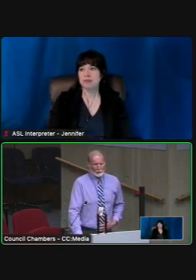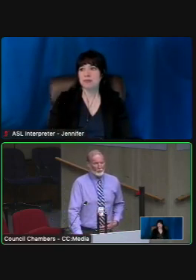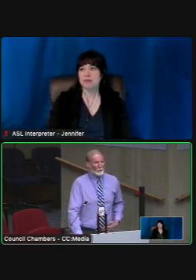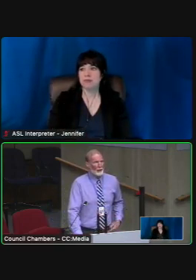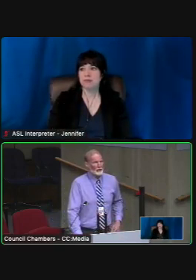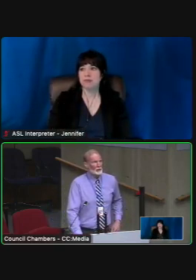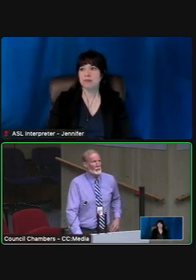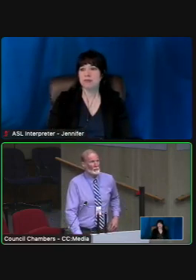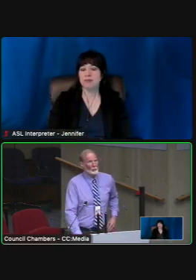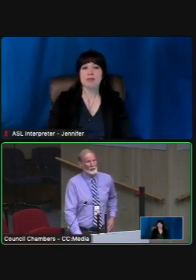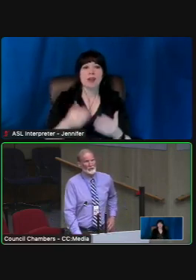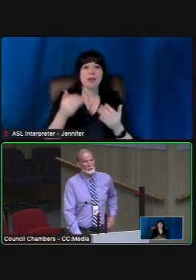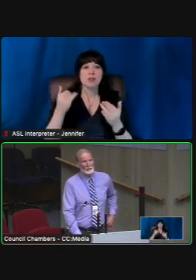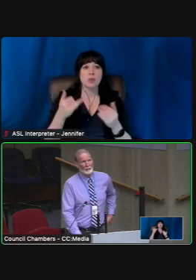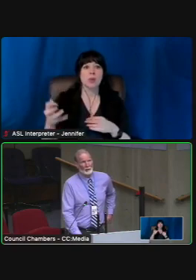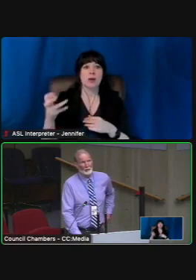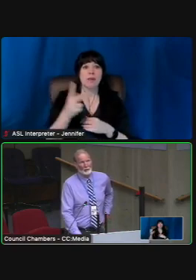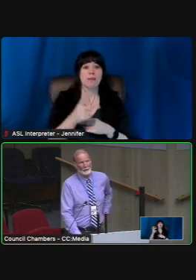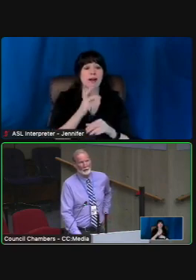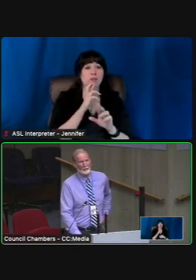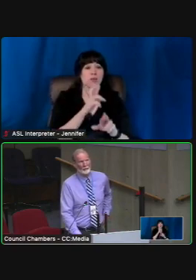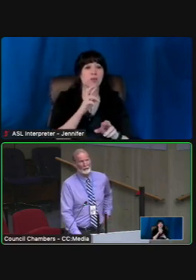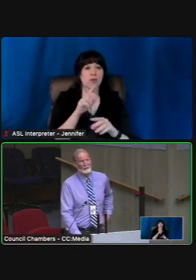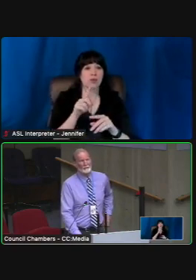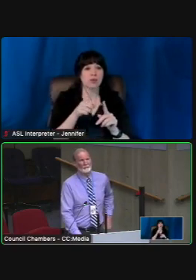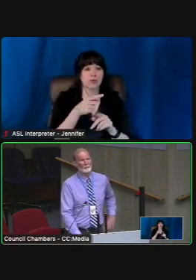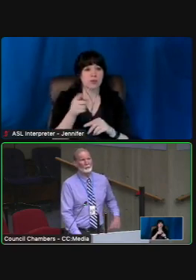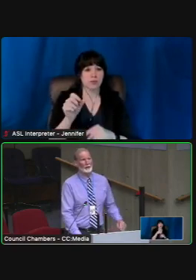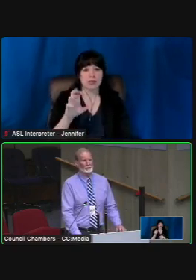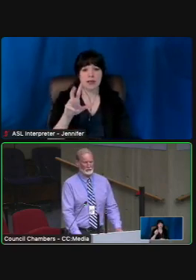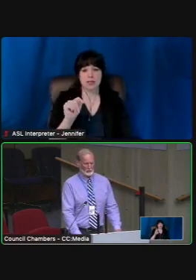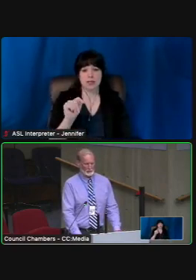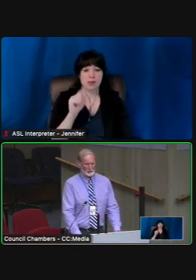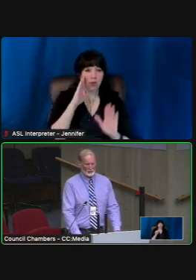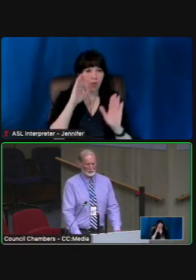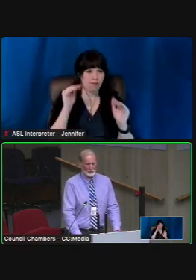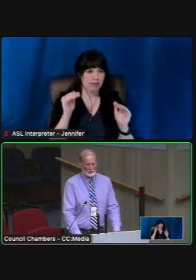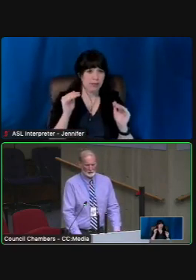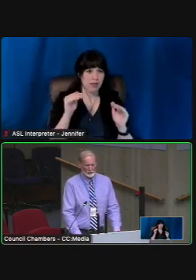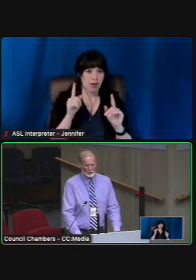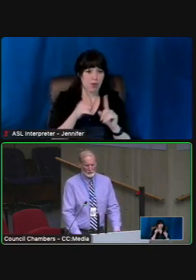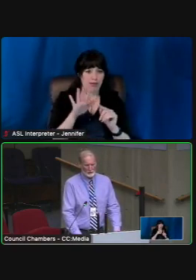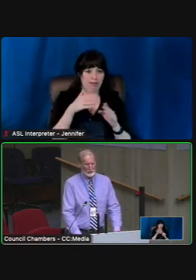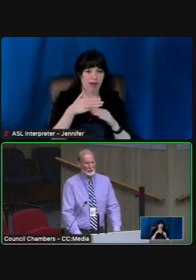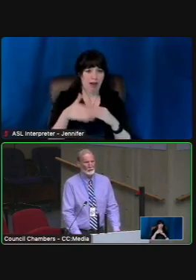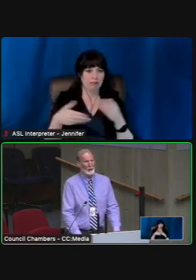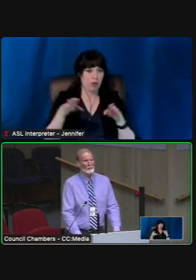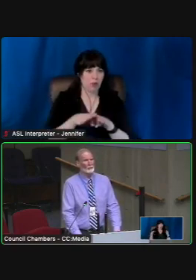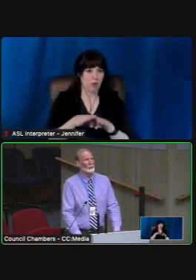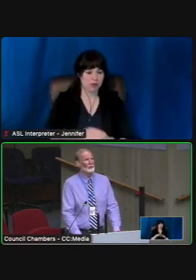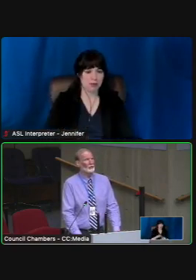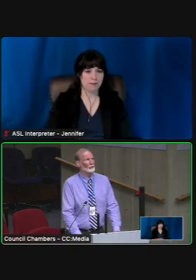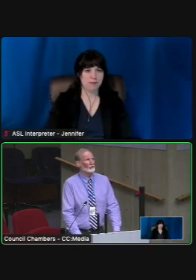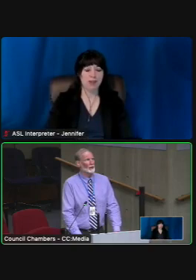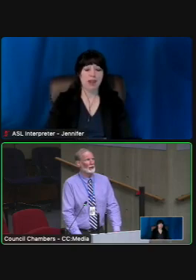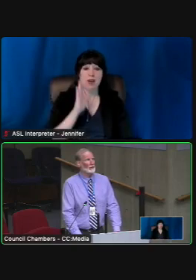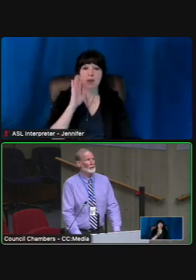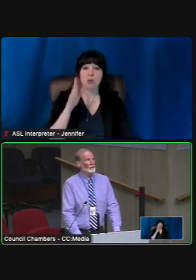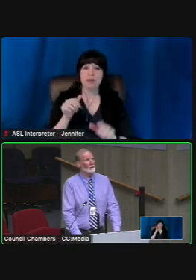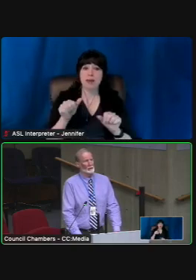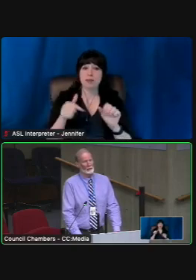And we will come back to you and report in September, hopefully, when that is closed, and have results